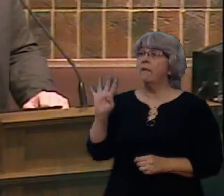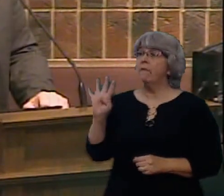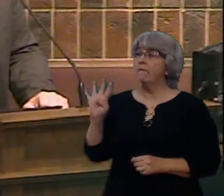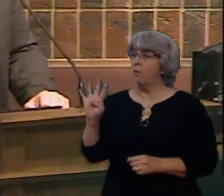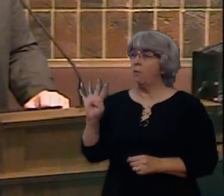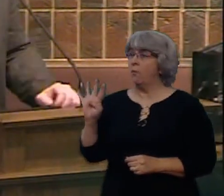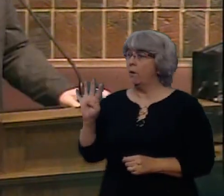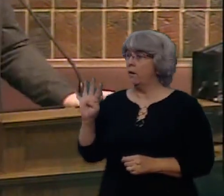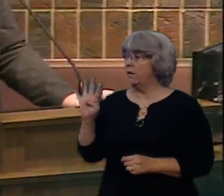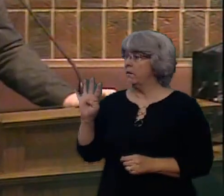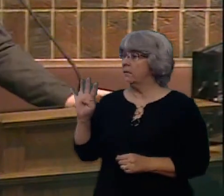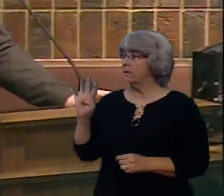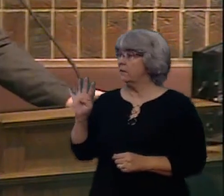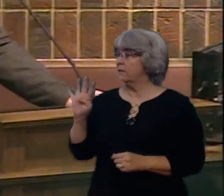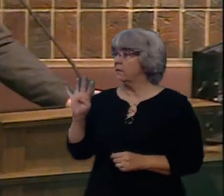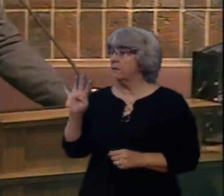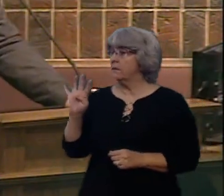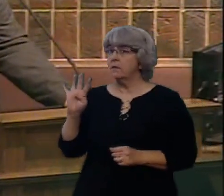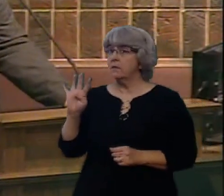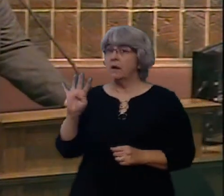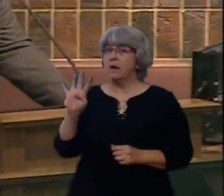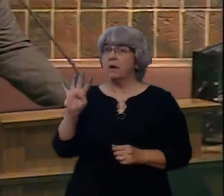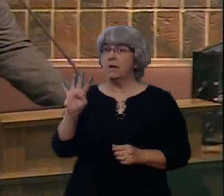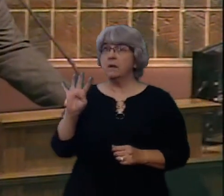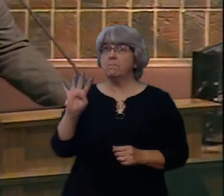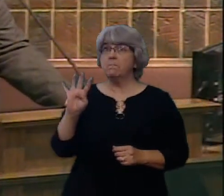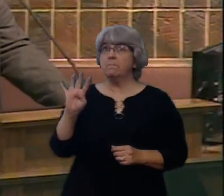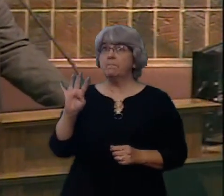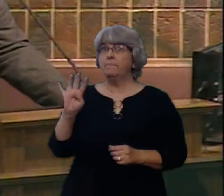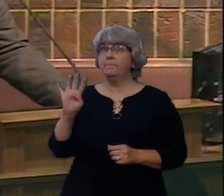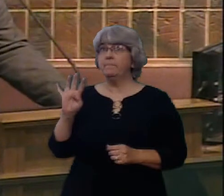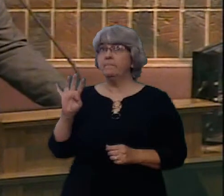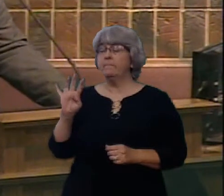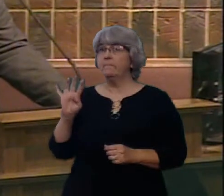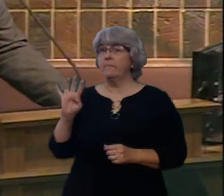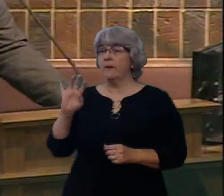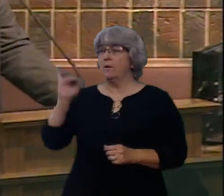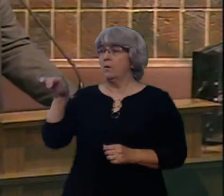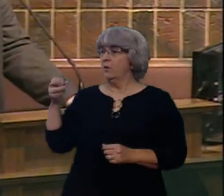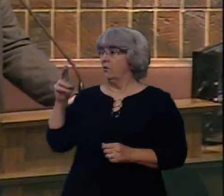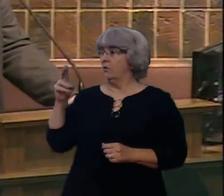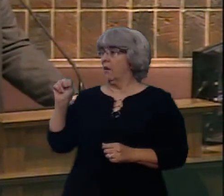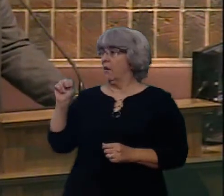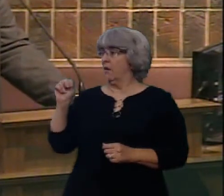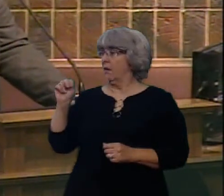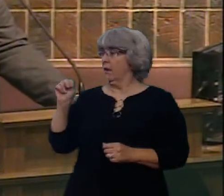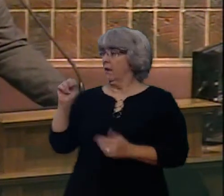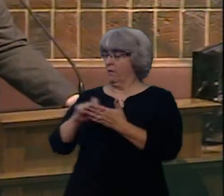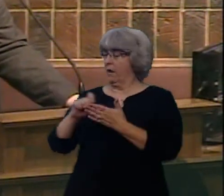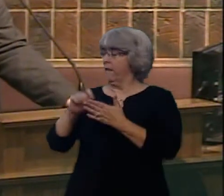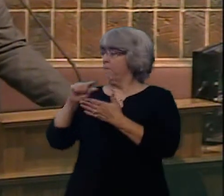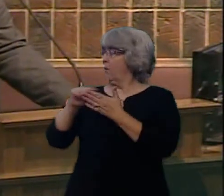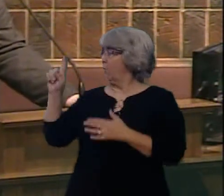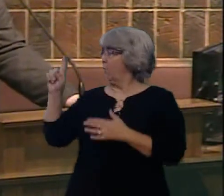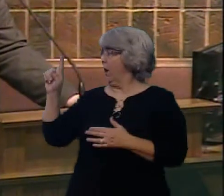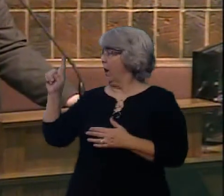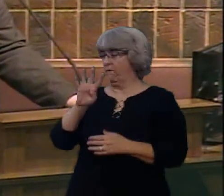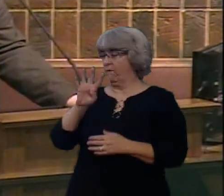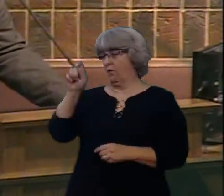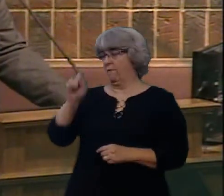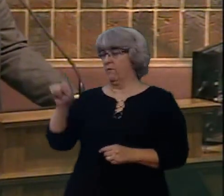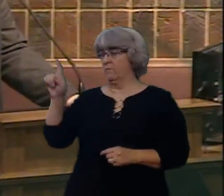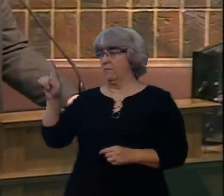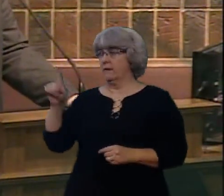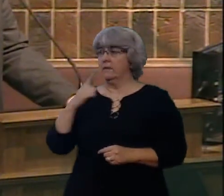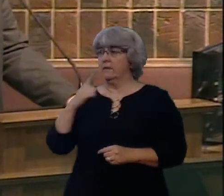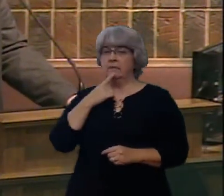1 John chapter 4, John says in verse 1, He says, "Beloved, do not believe every spirit, but